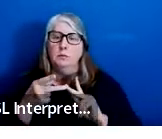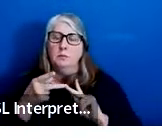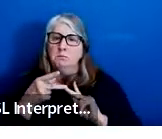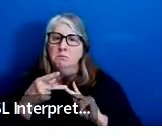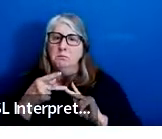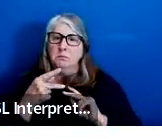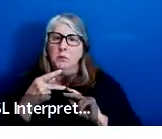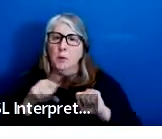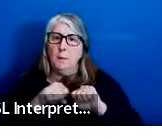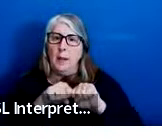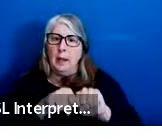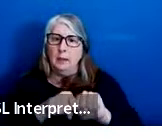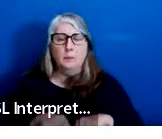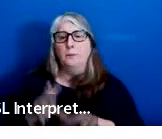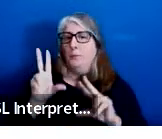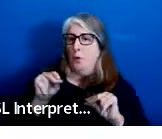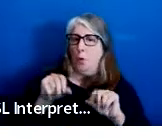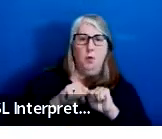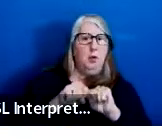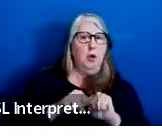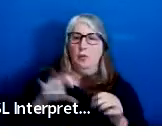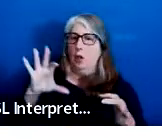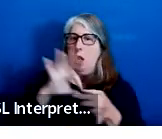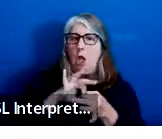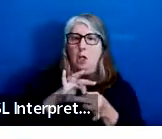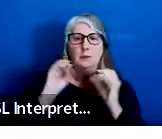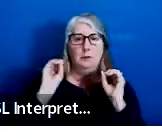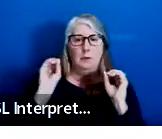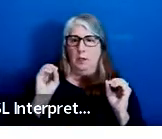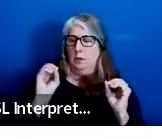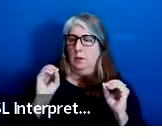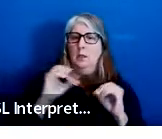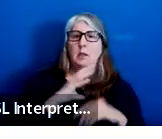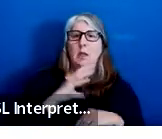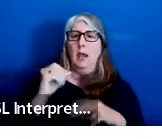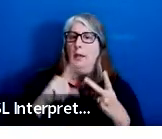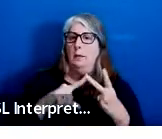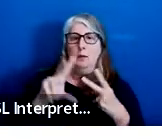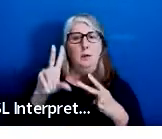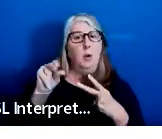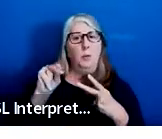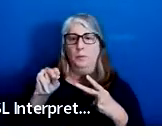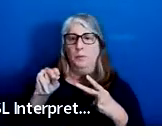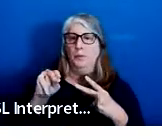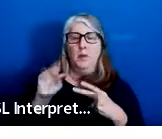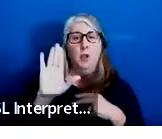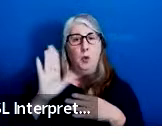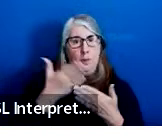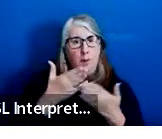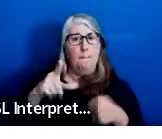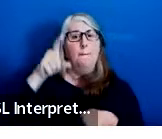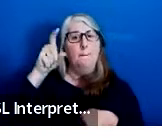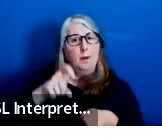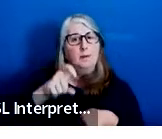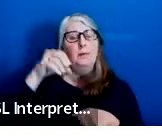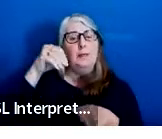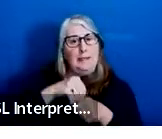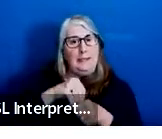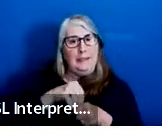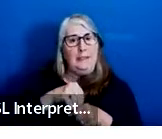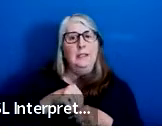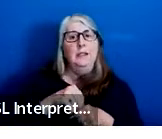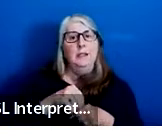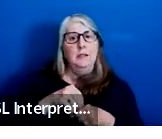Our carts do not have locks on them. And no, your materials have to be placed at the